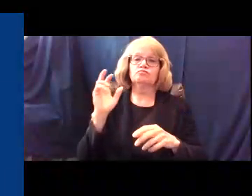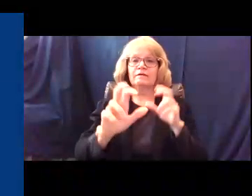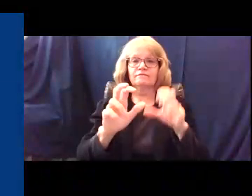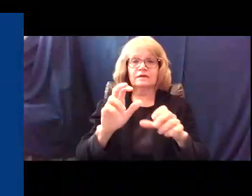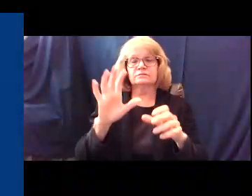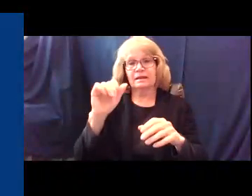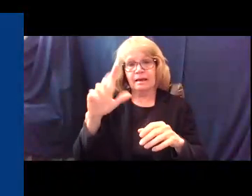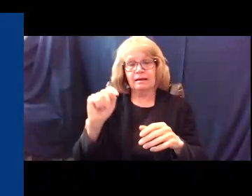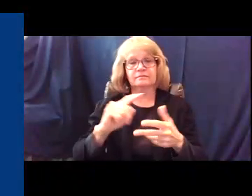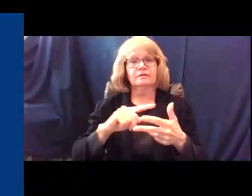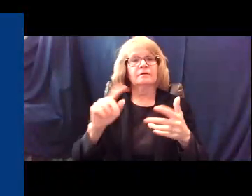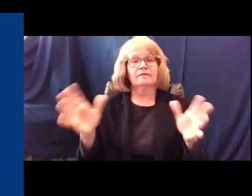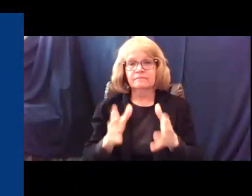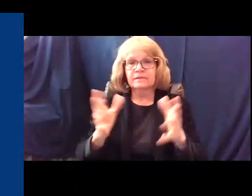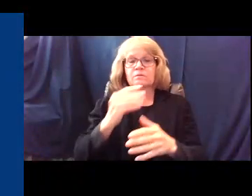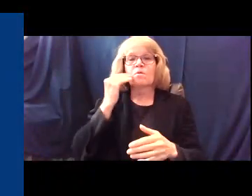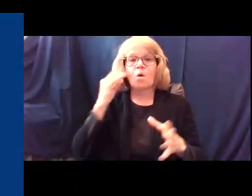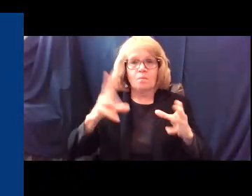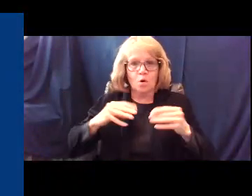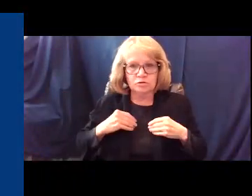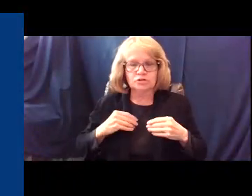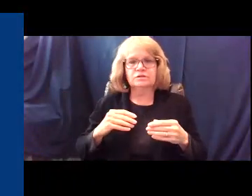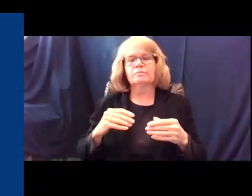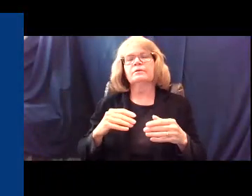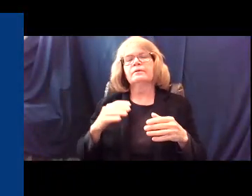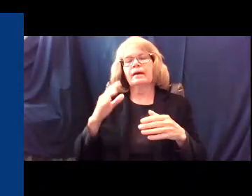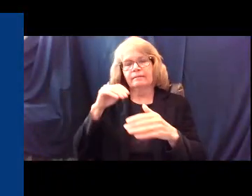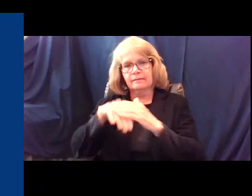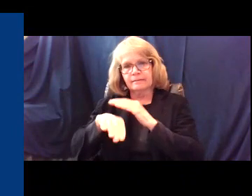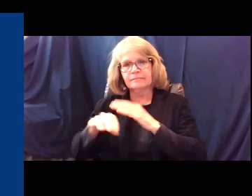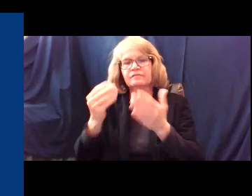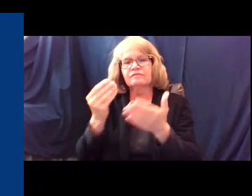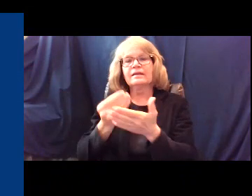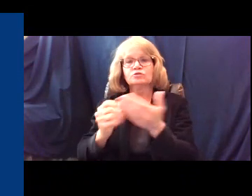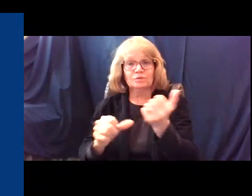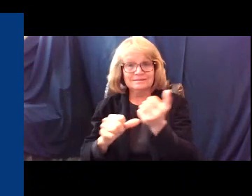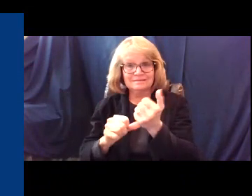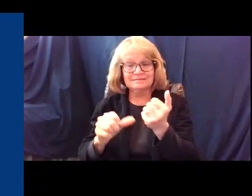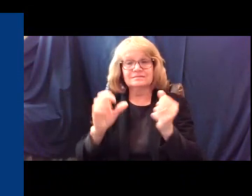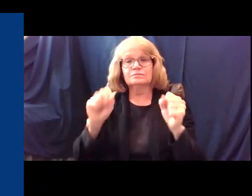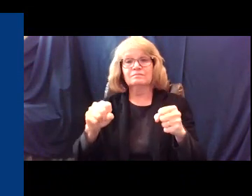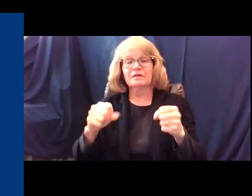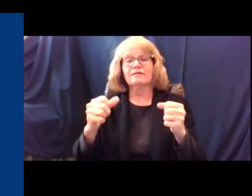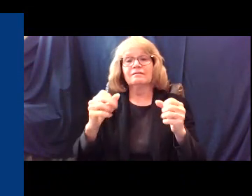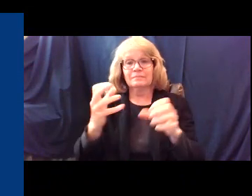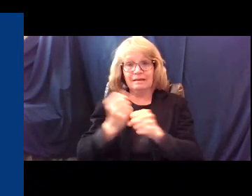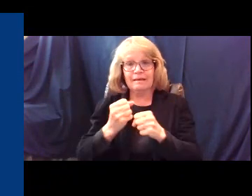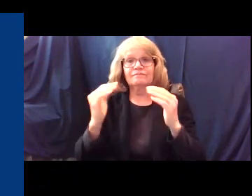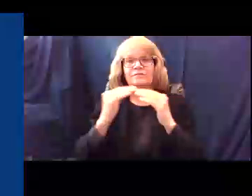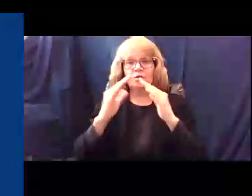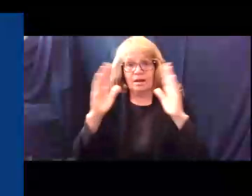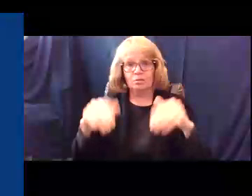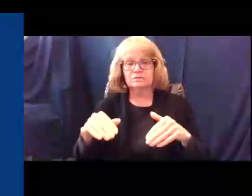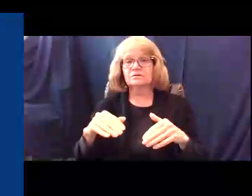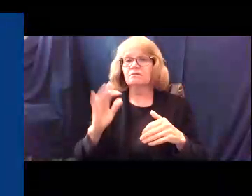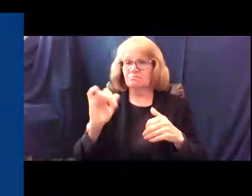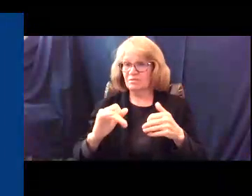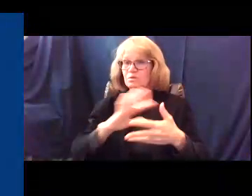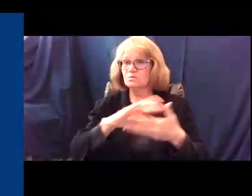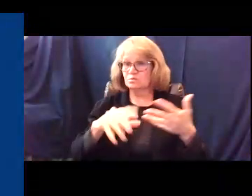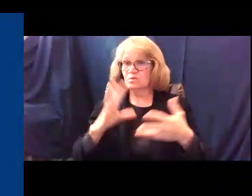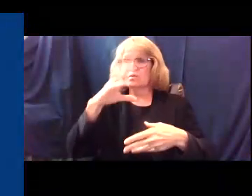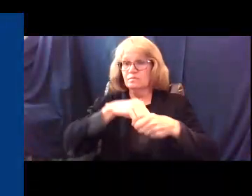fostering home ownership and accessing financial assistance to be able to access fair housing, because those are all parts of